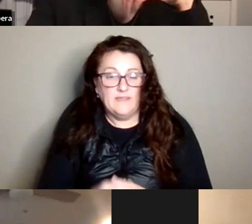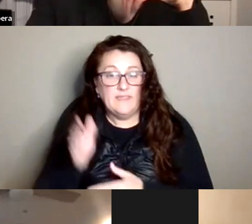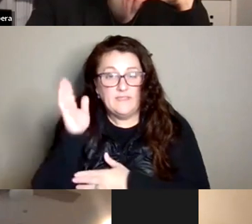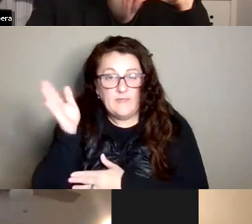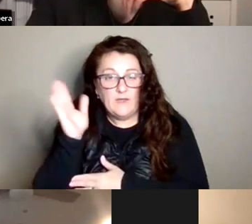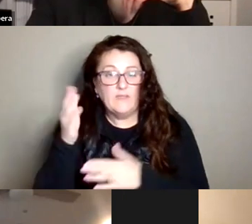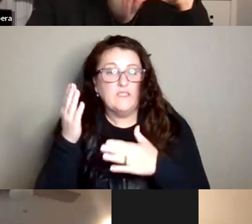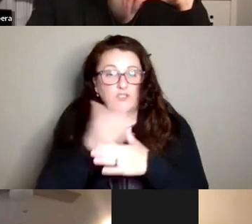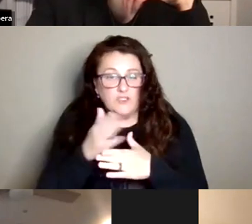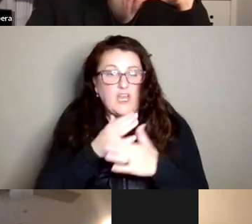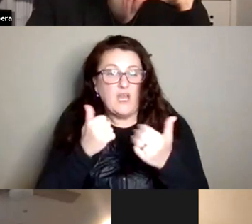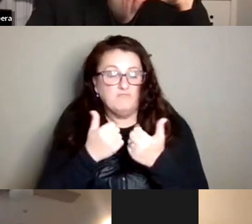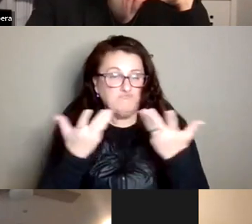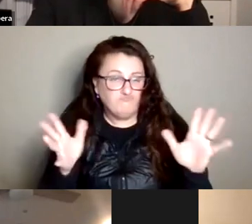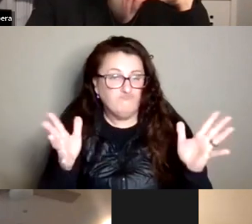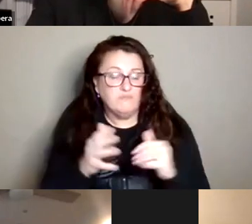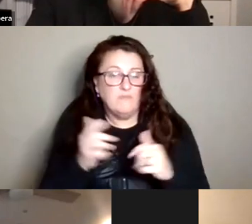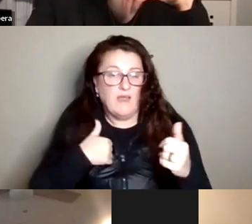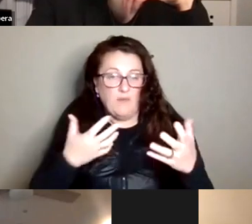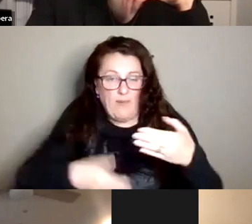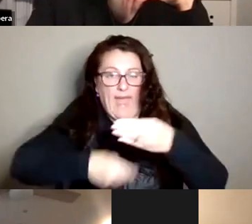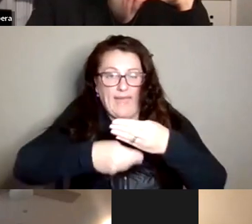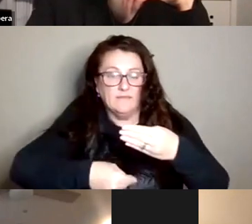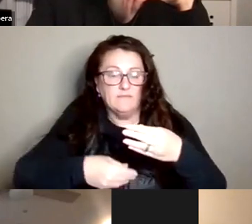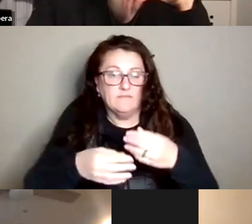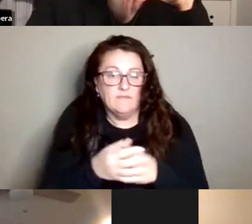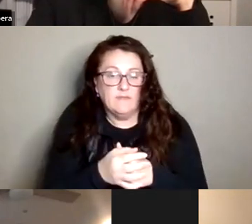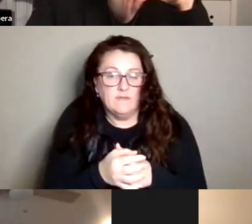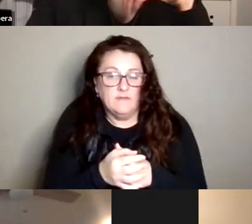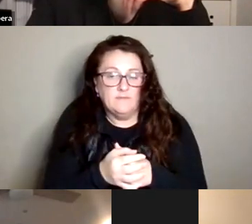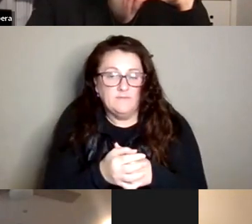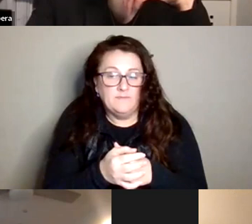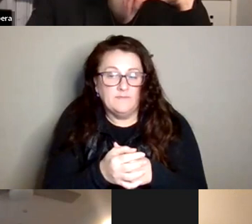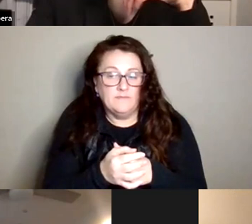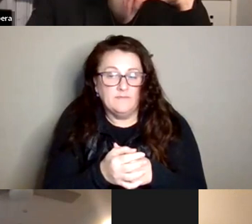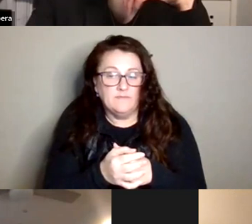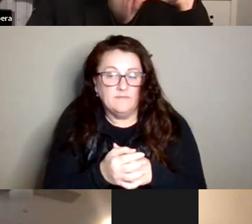to share with you or to add. But